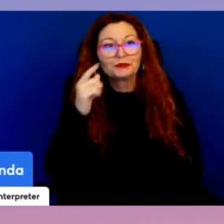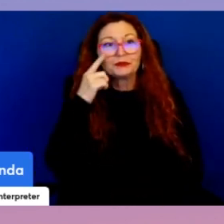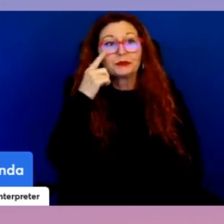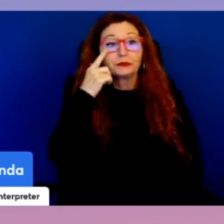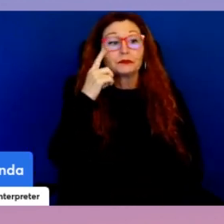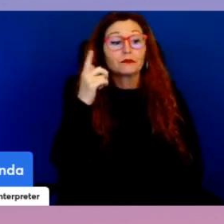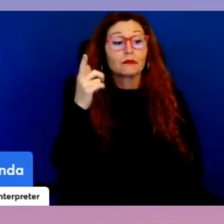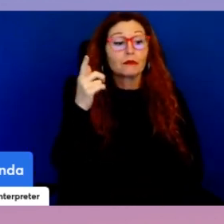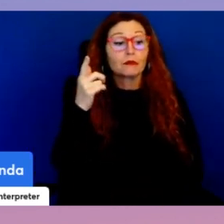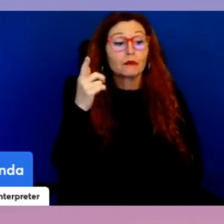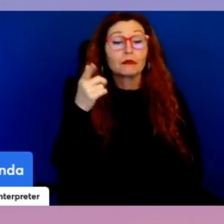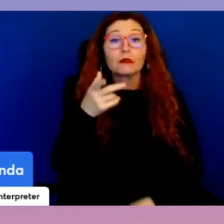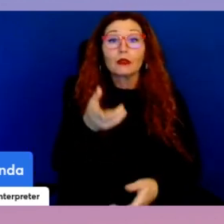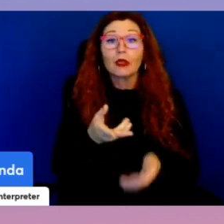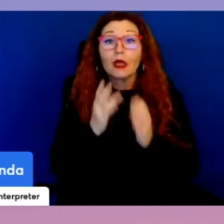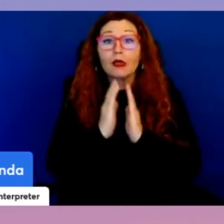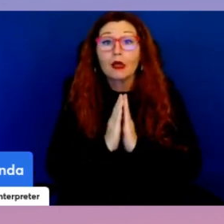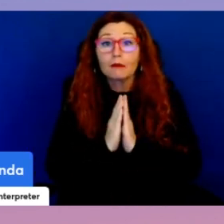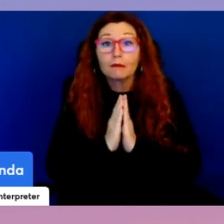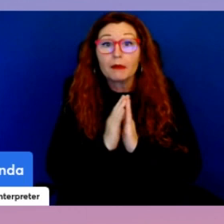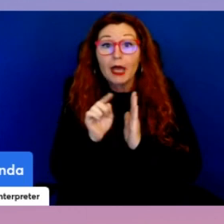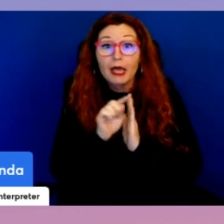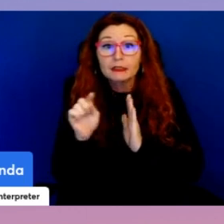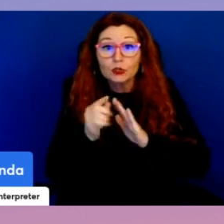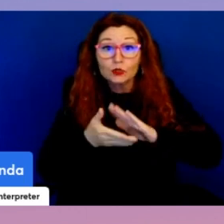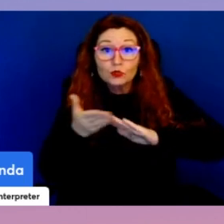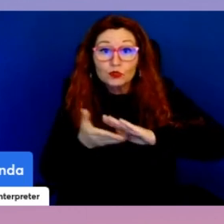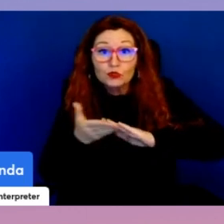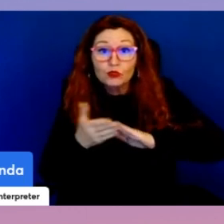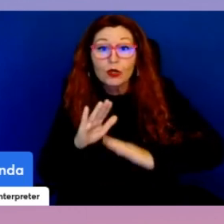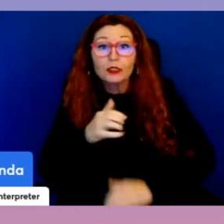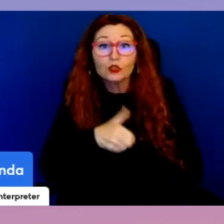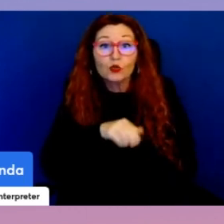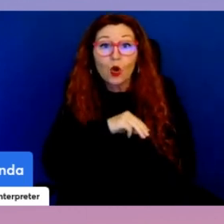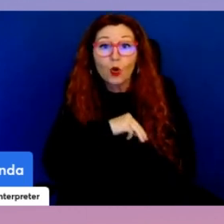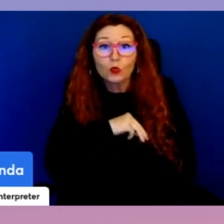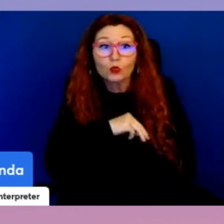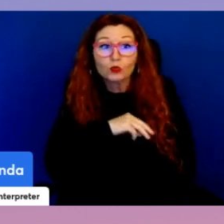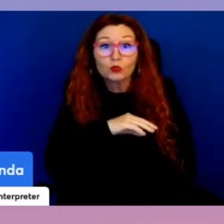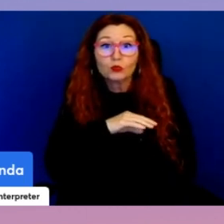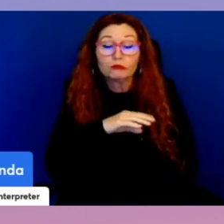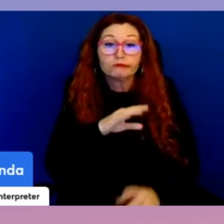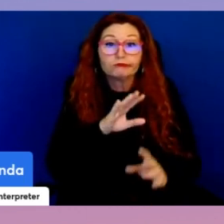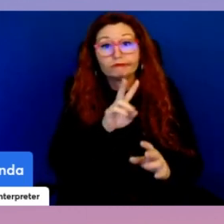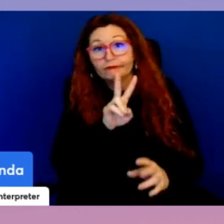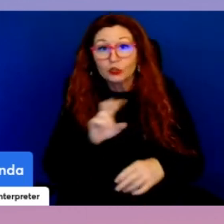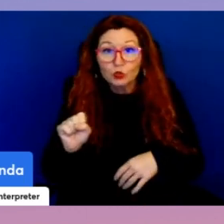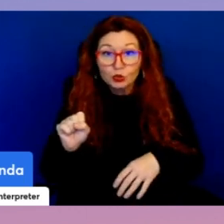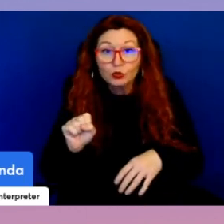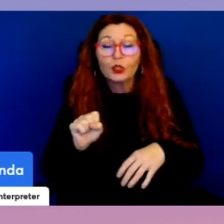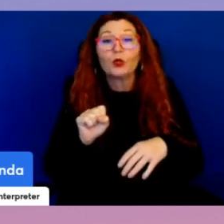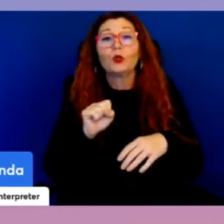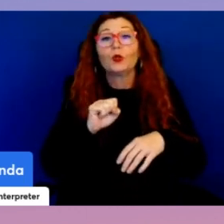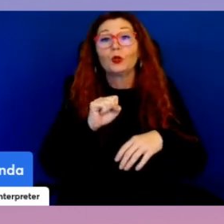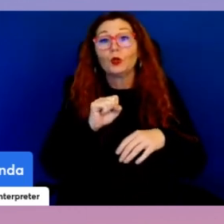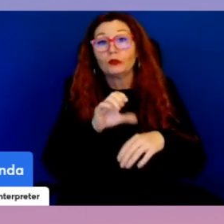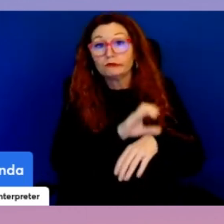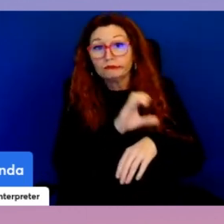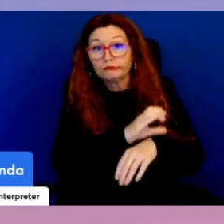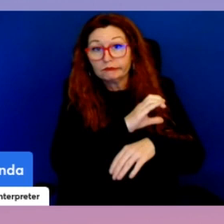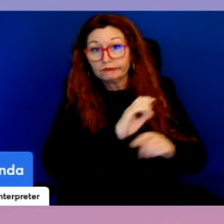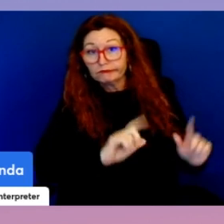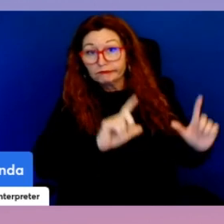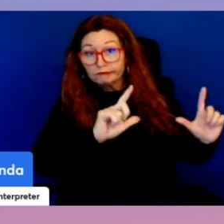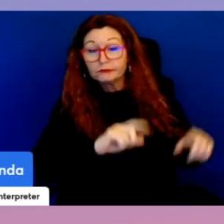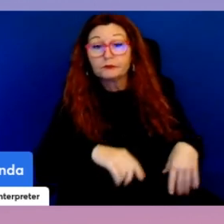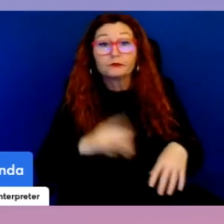I'm asking you to run this in your own Visual Studio desktop is